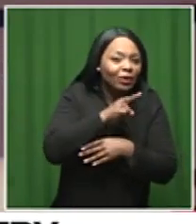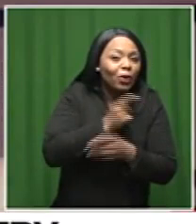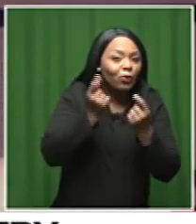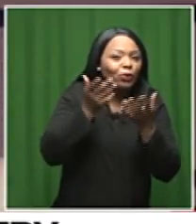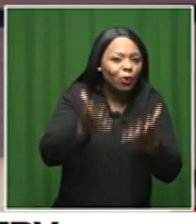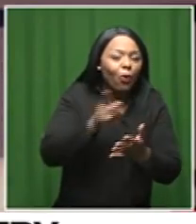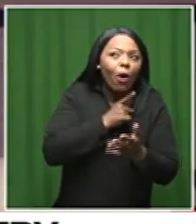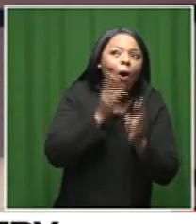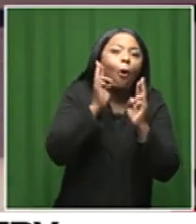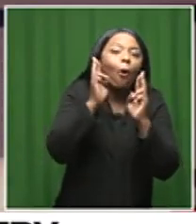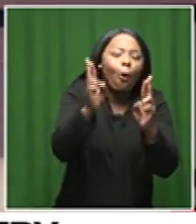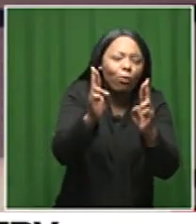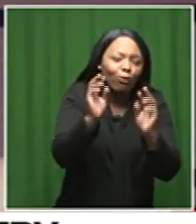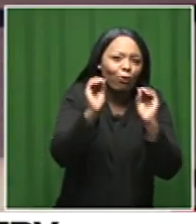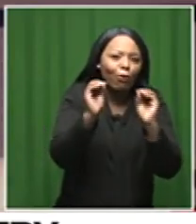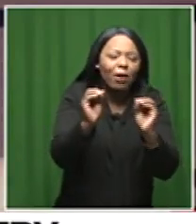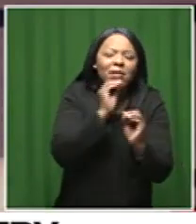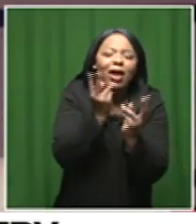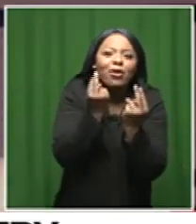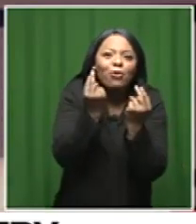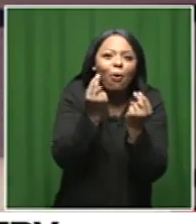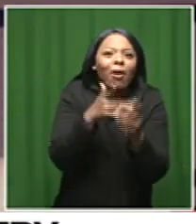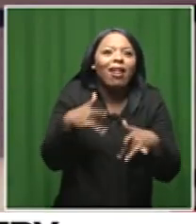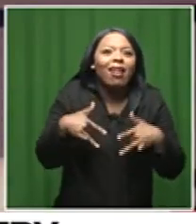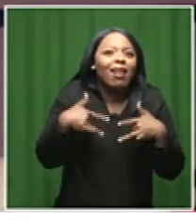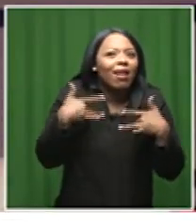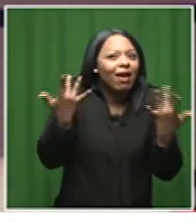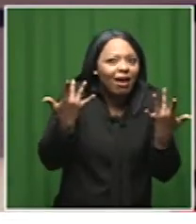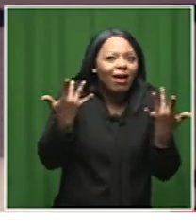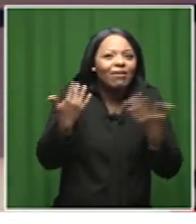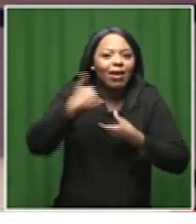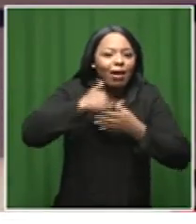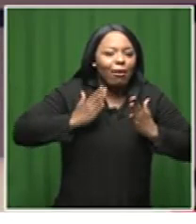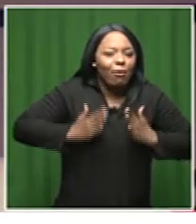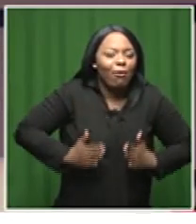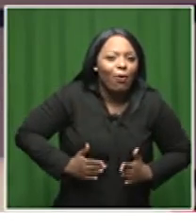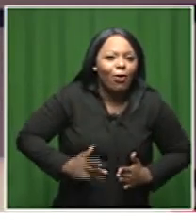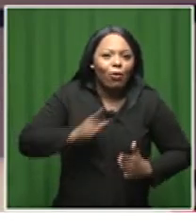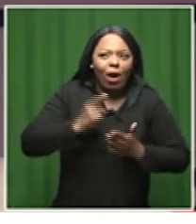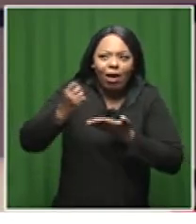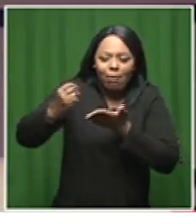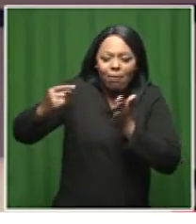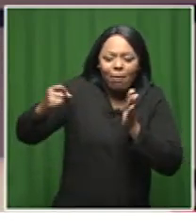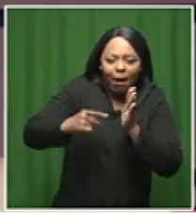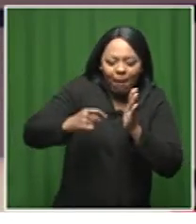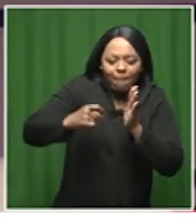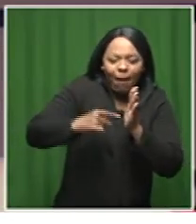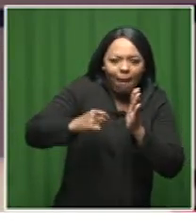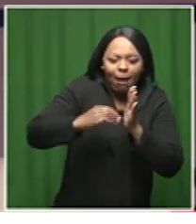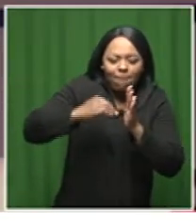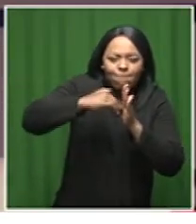because there's hope. It's new life flowing inside of you. It's the cells that flow to where they need to go, and there they